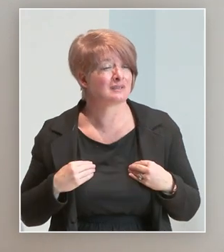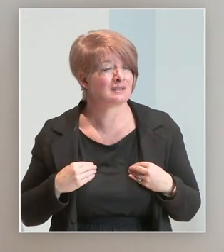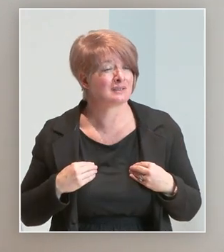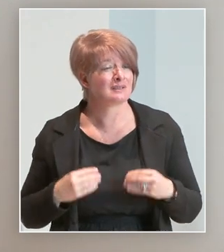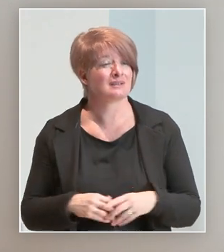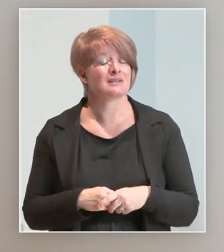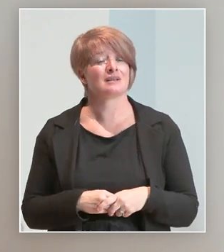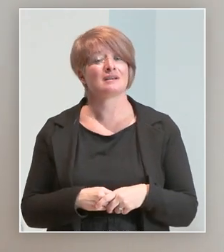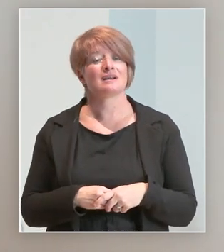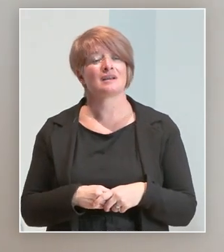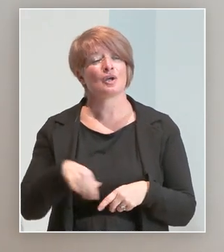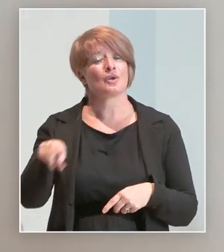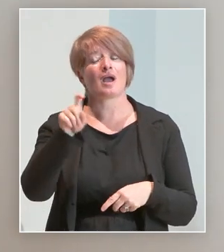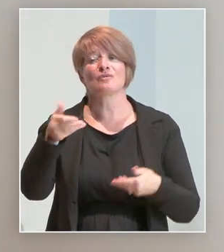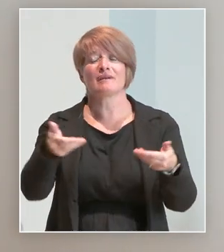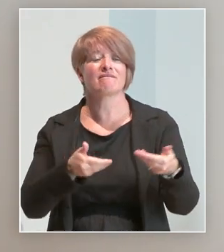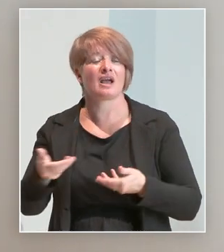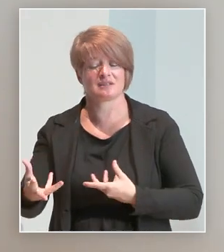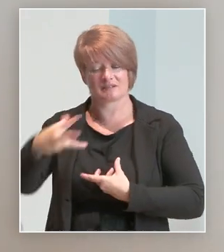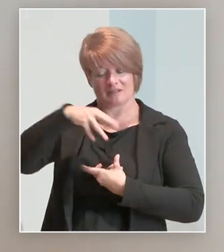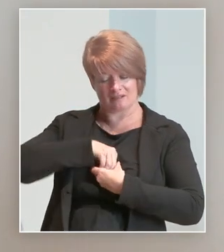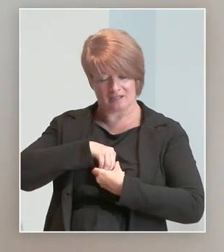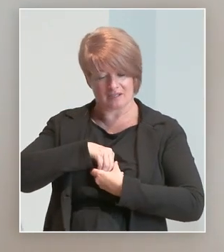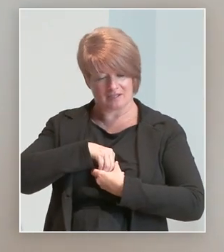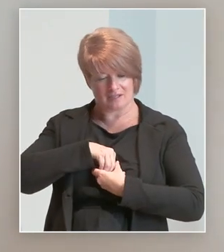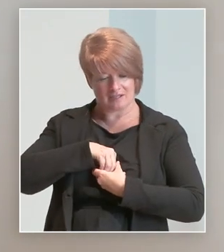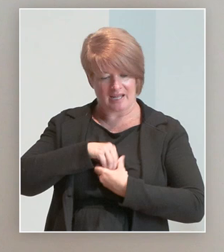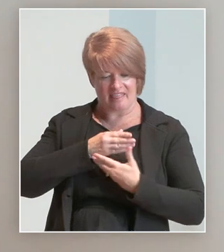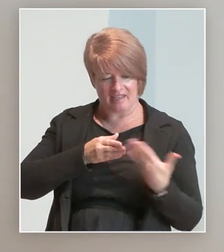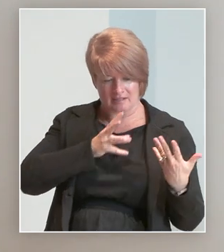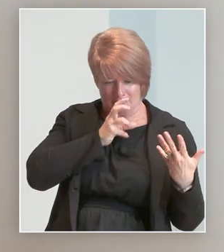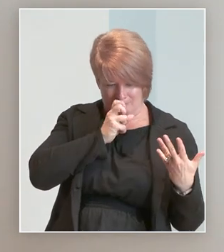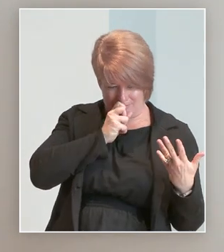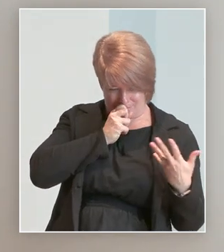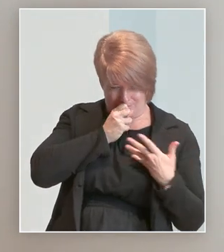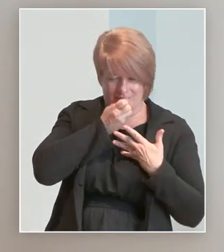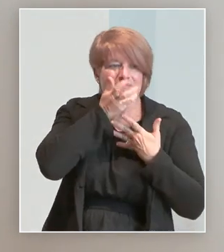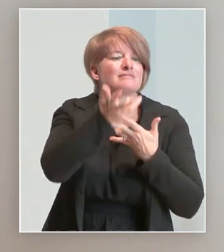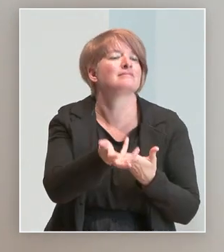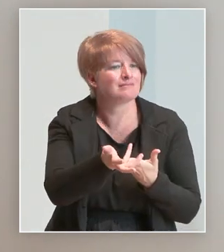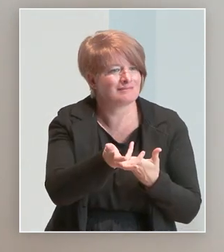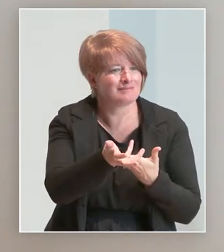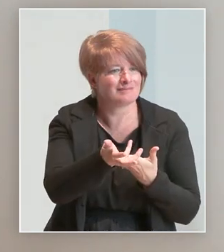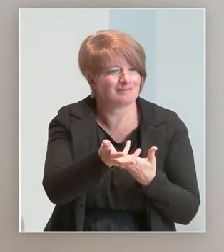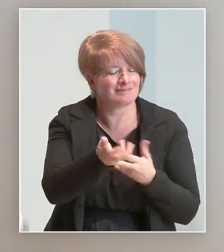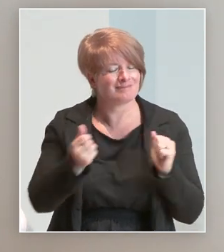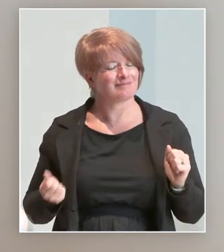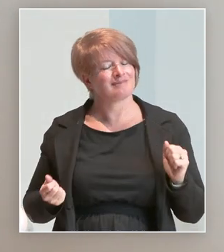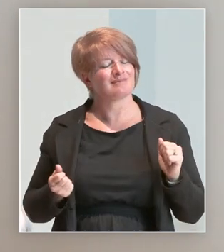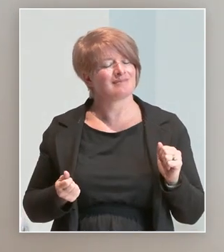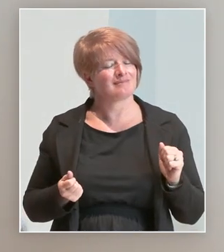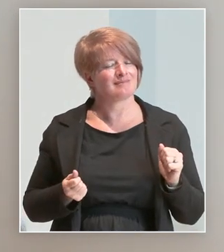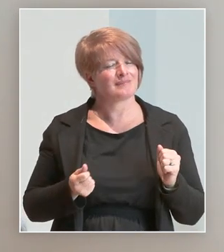What must you invite inside that allows you to translate the unsaid into said? What,